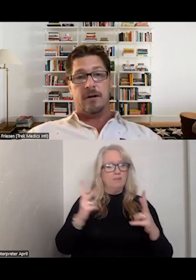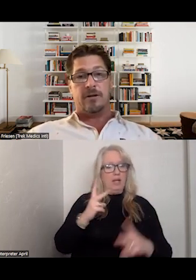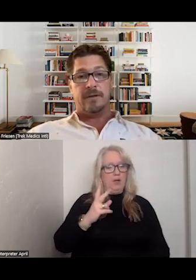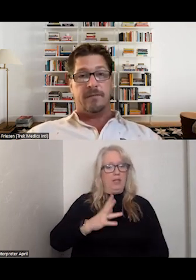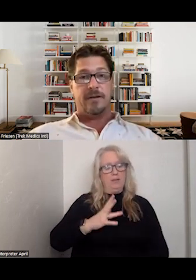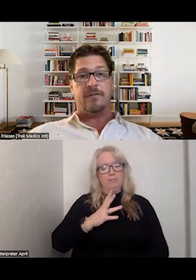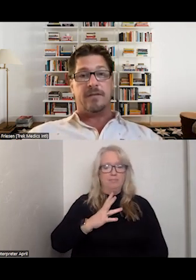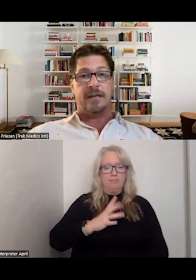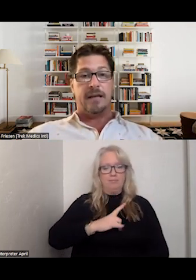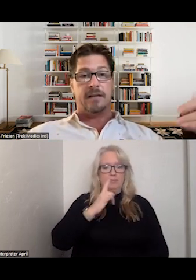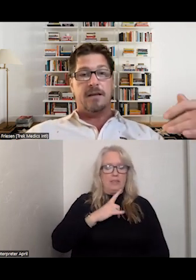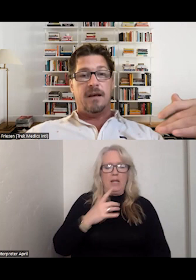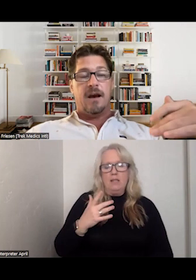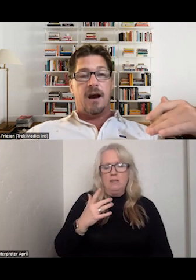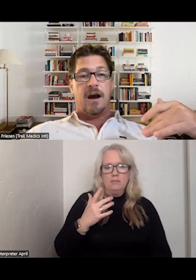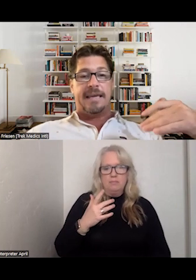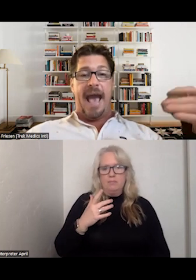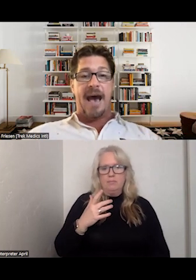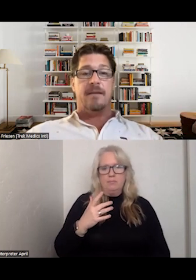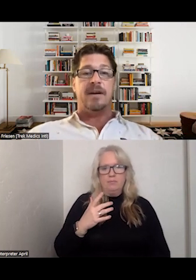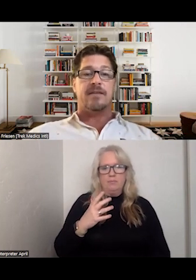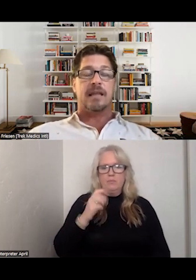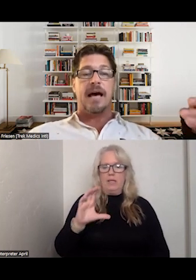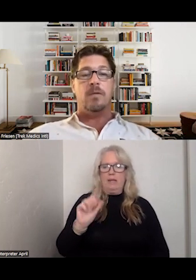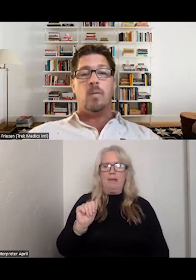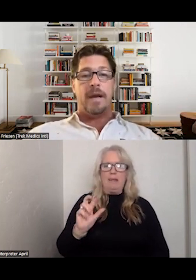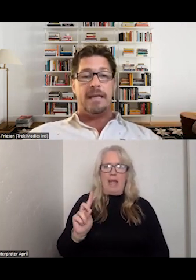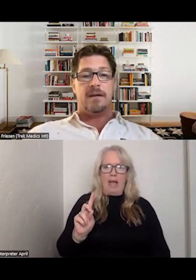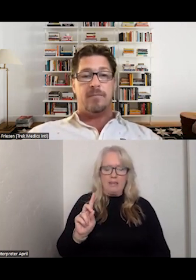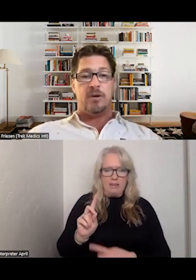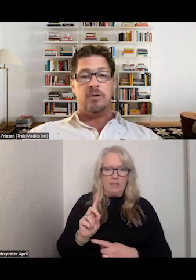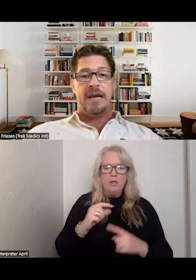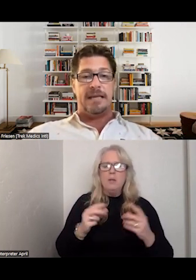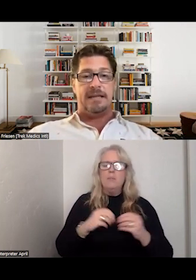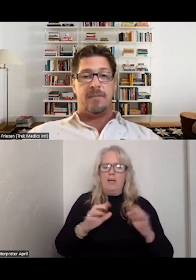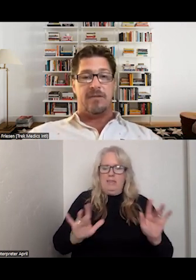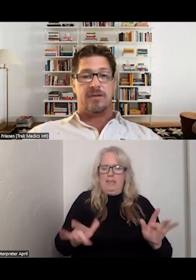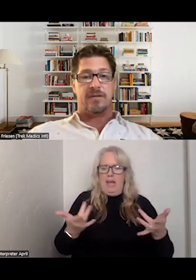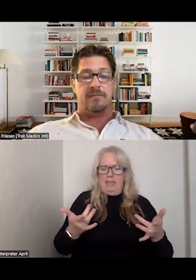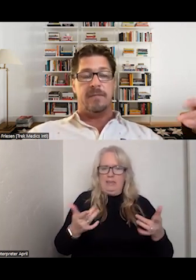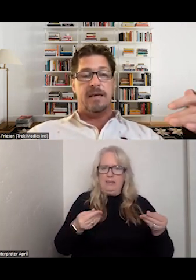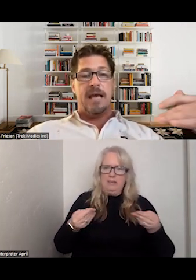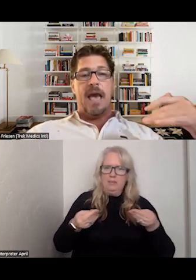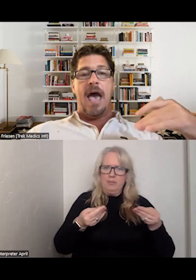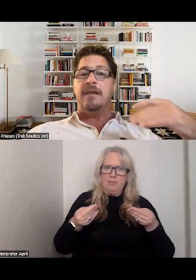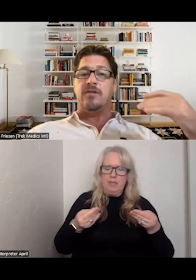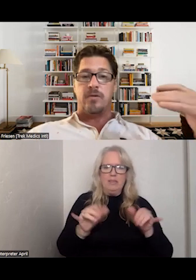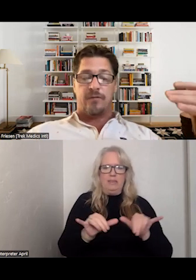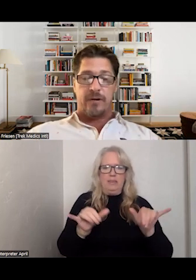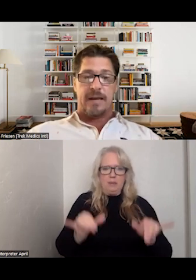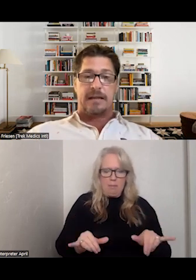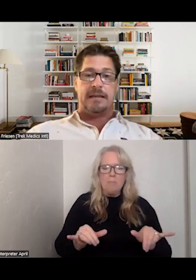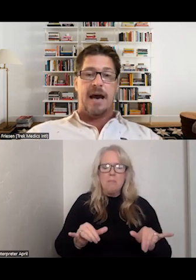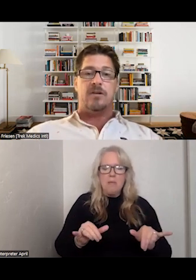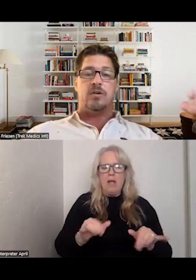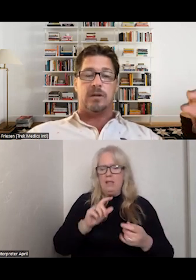say, arguably a very sophisticated CAD, but it's a lightweight computer-aided dispatch system. And it's used